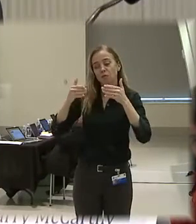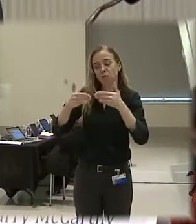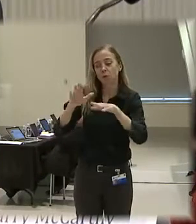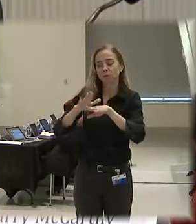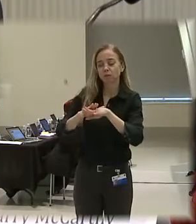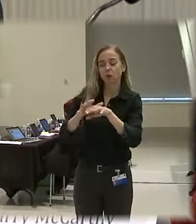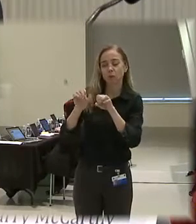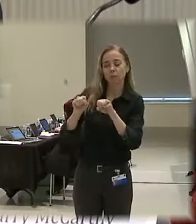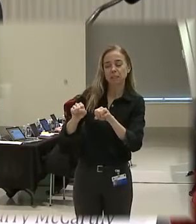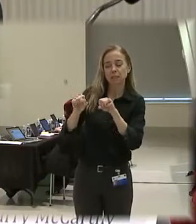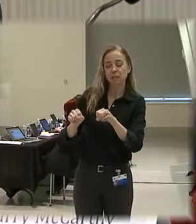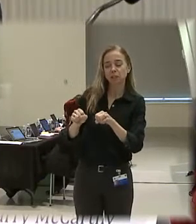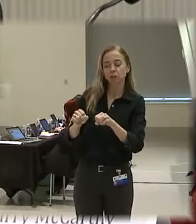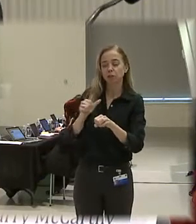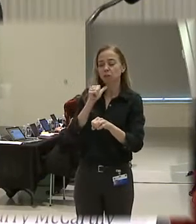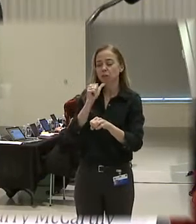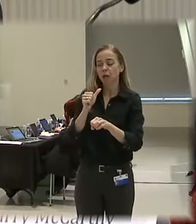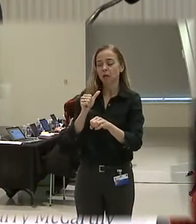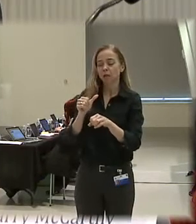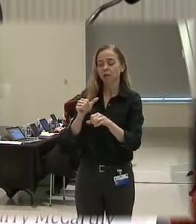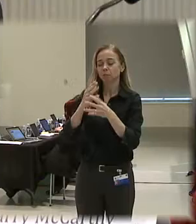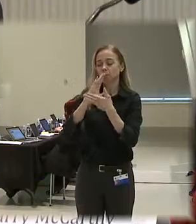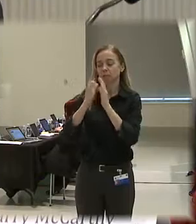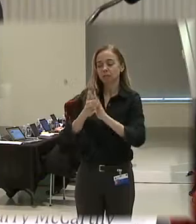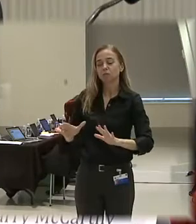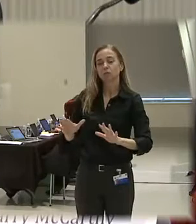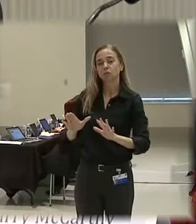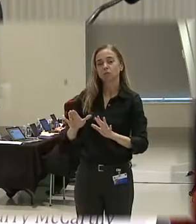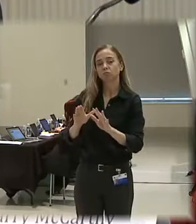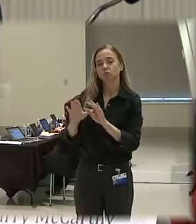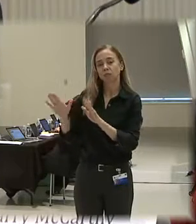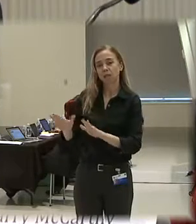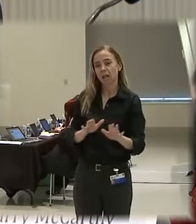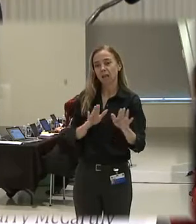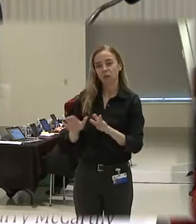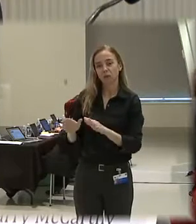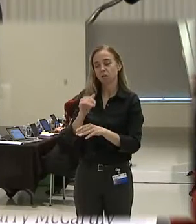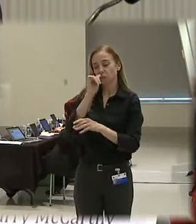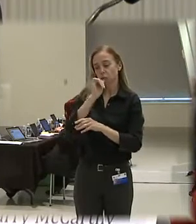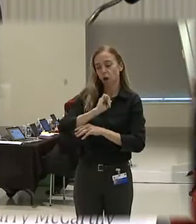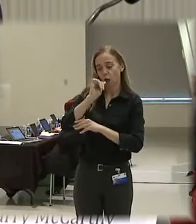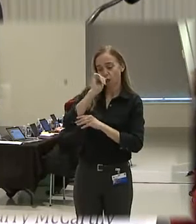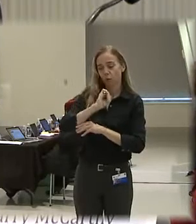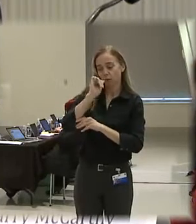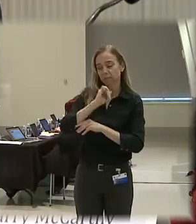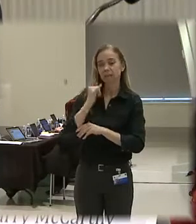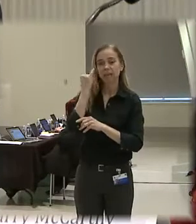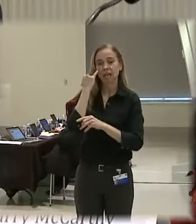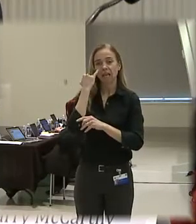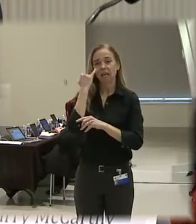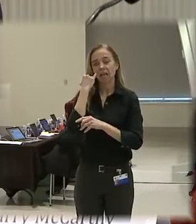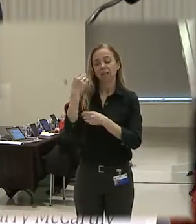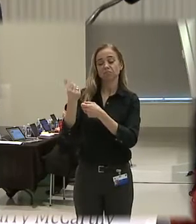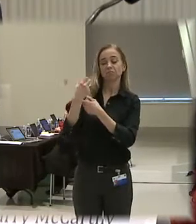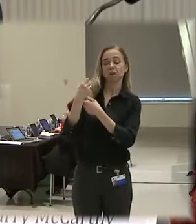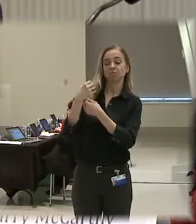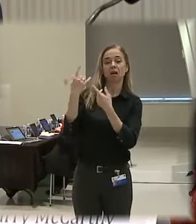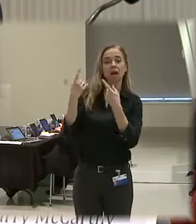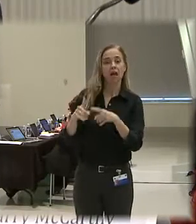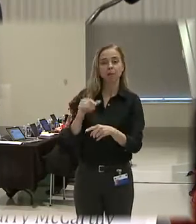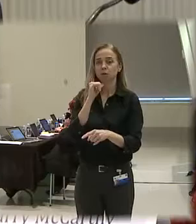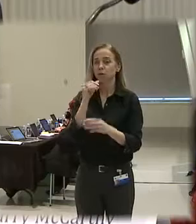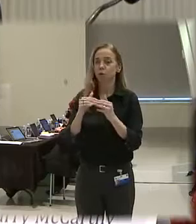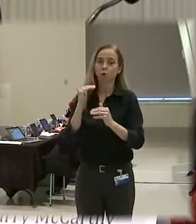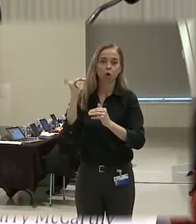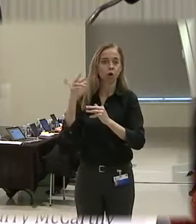potential criminal behavior, not the message of the participants, maintain tolerance even if taunted or baited, don't